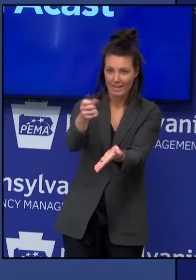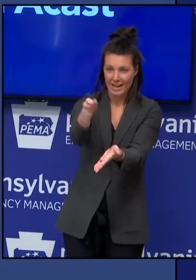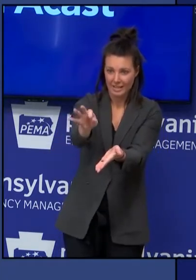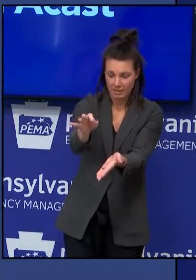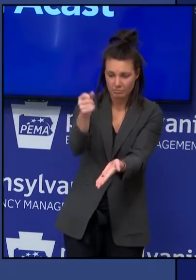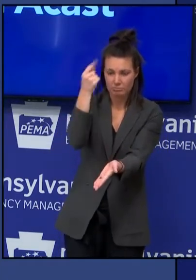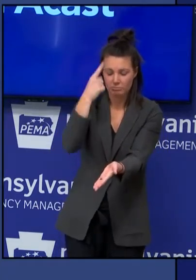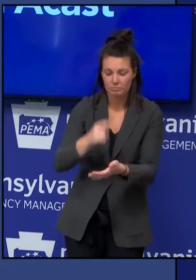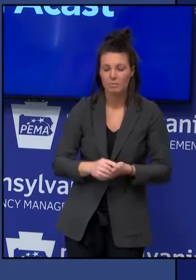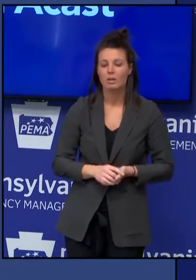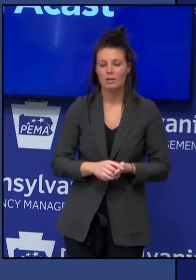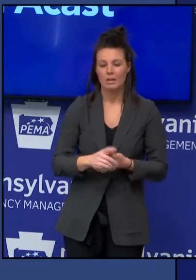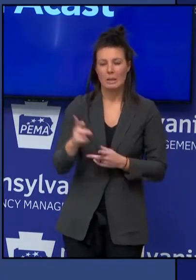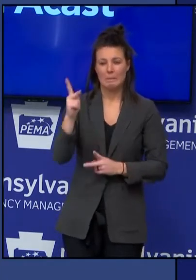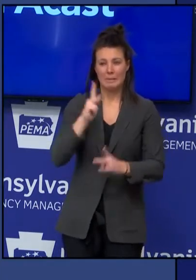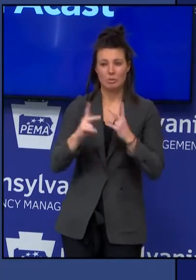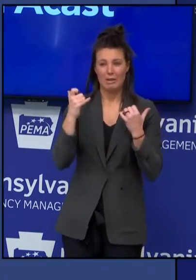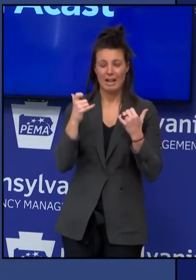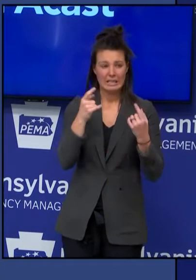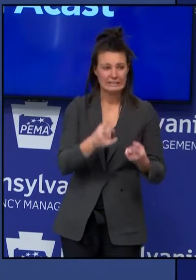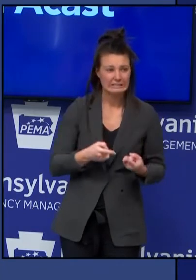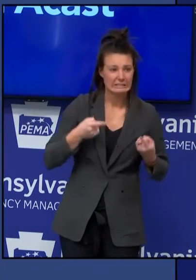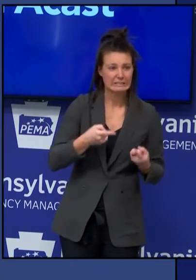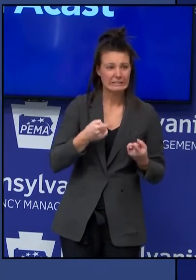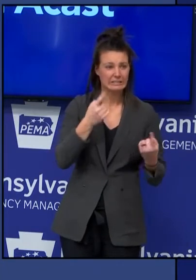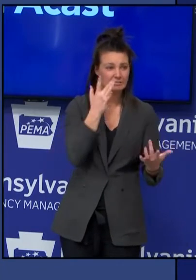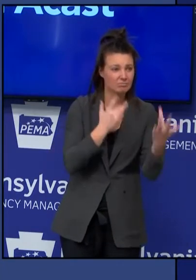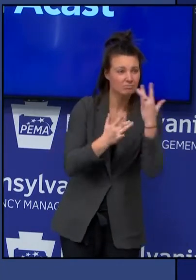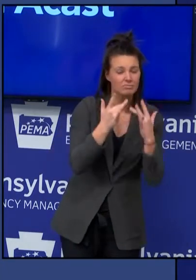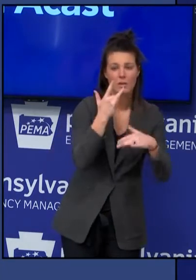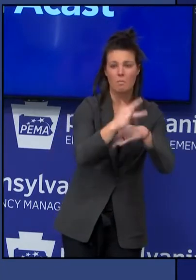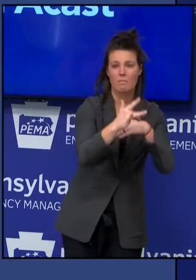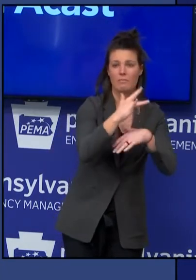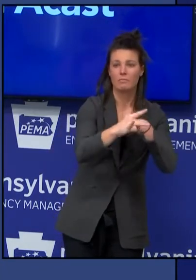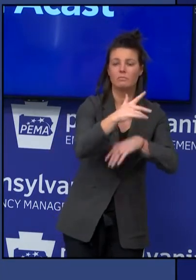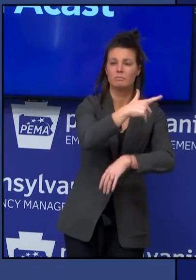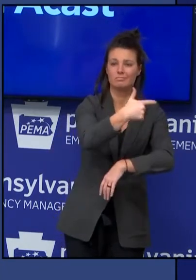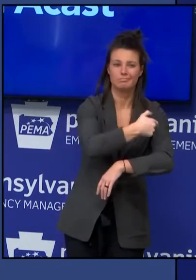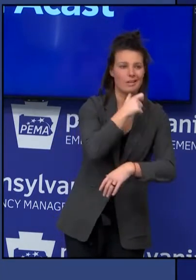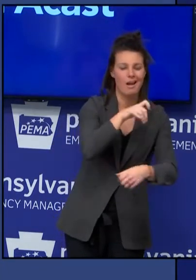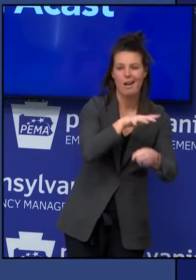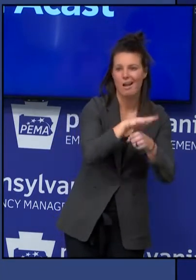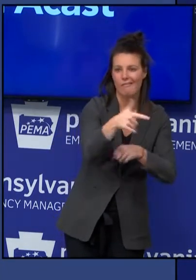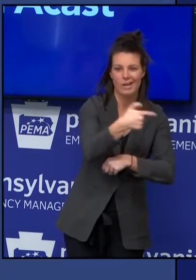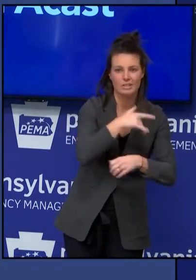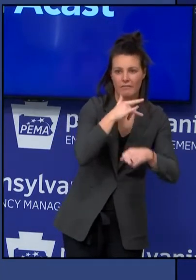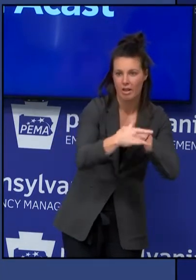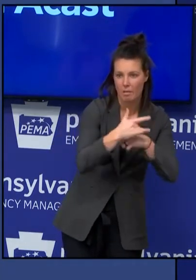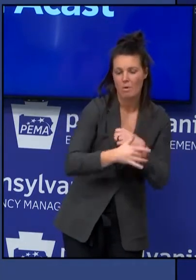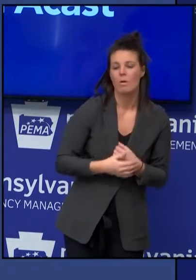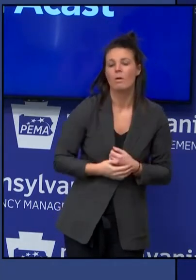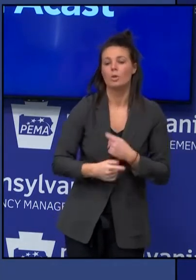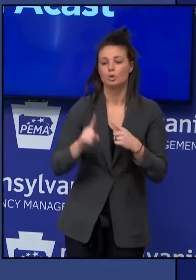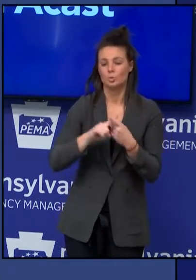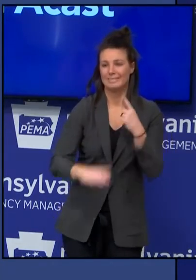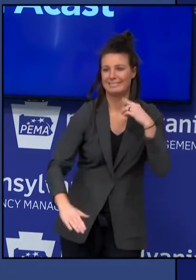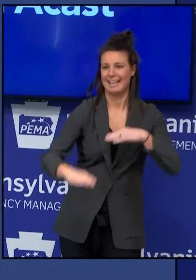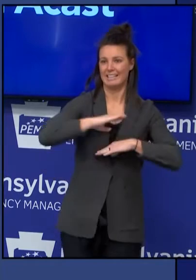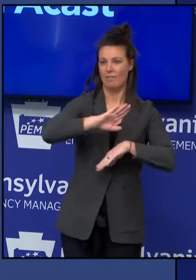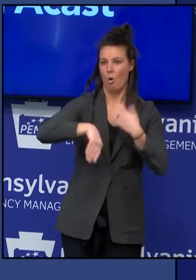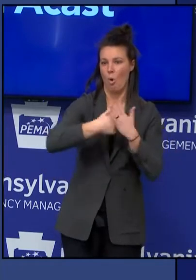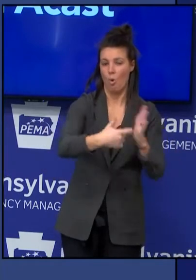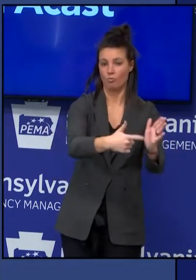And we know that people may be struggling to get a vaccine appointment. Right now, there simply is not enough vaccine available to meet the